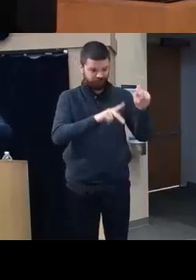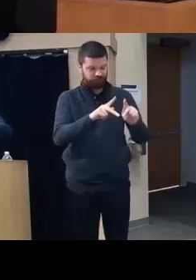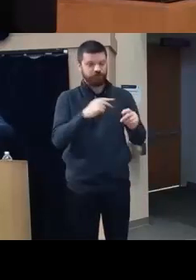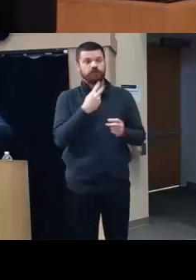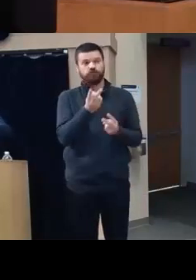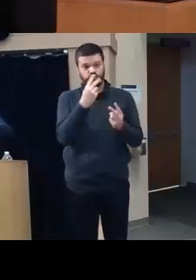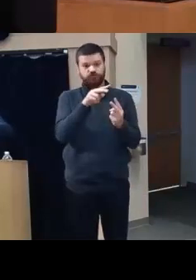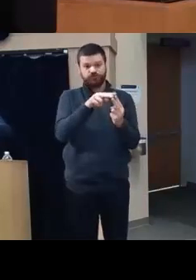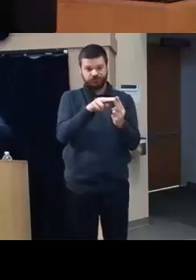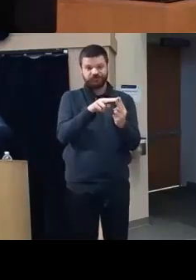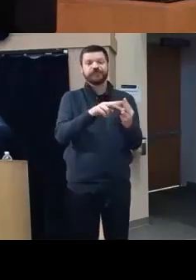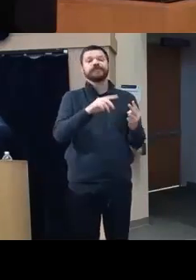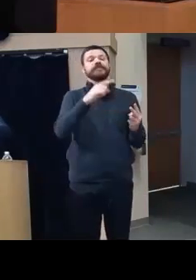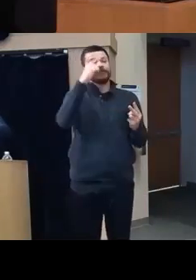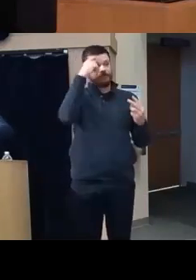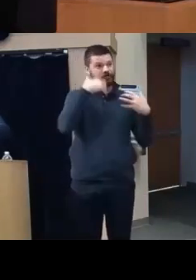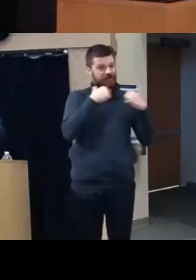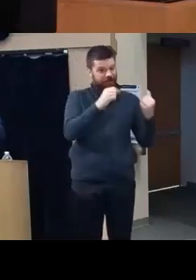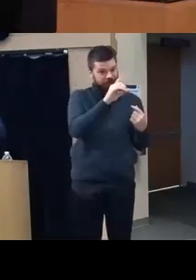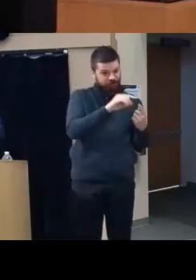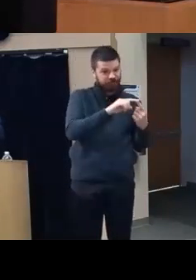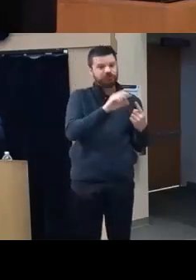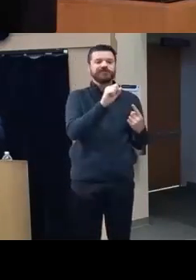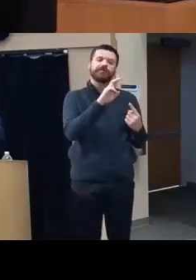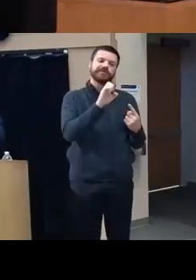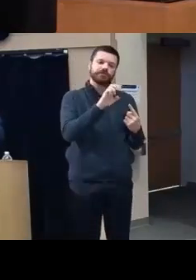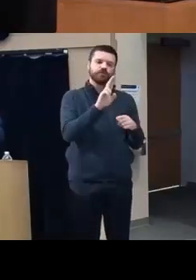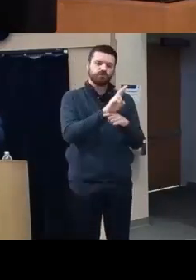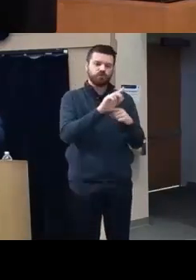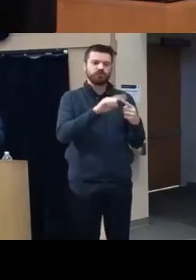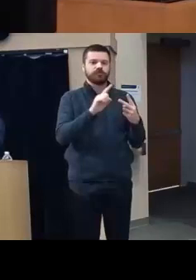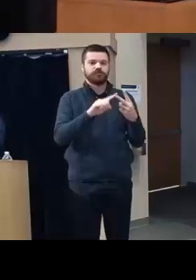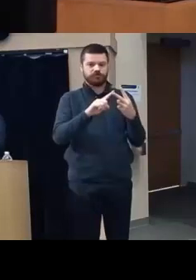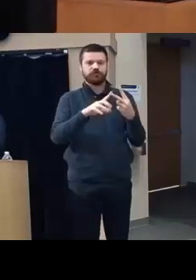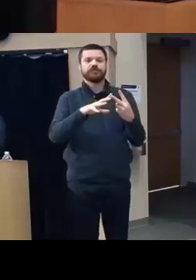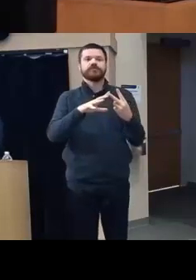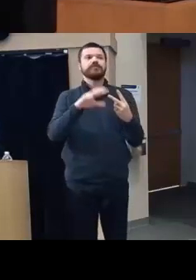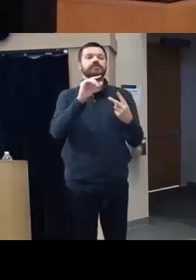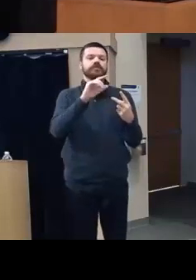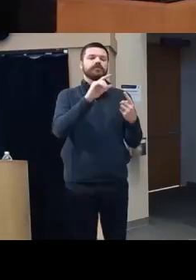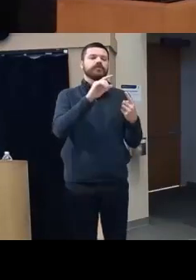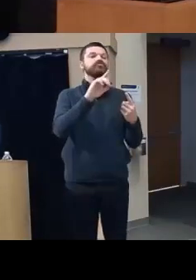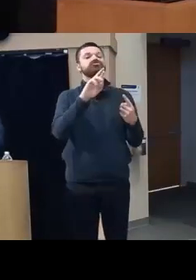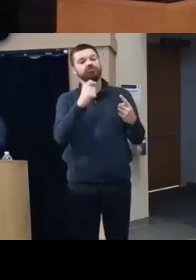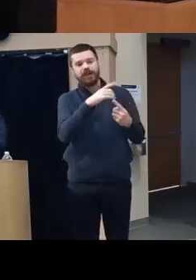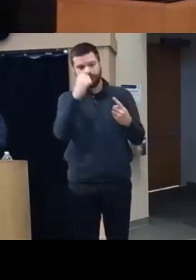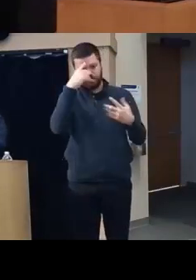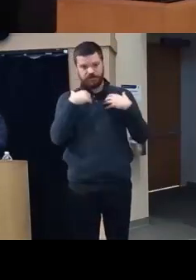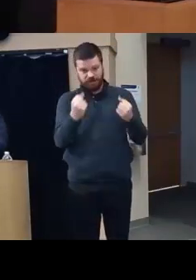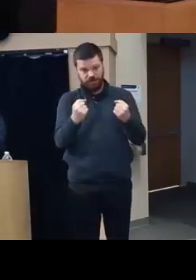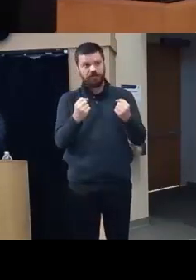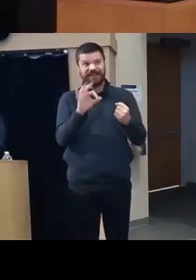disorder and a co-occurring psychiatric disorder will not receive treatment for both. They may receive treatment for one or the